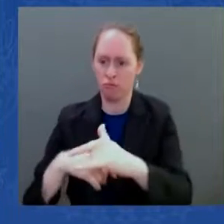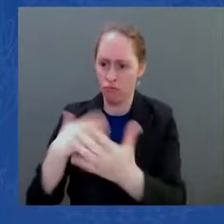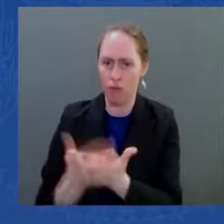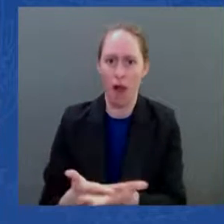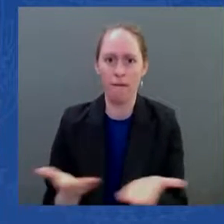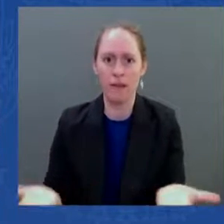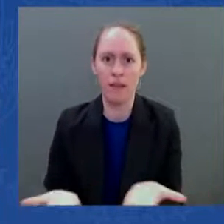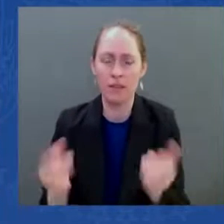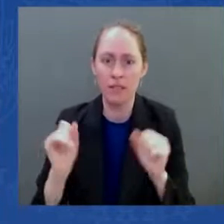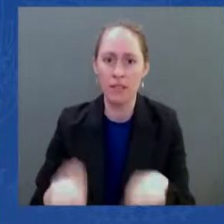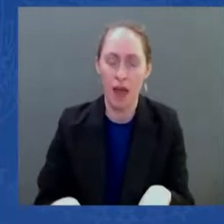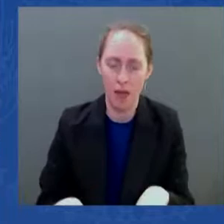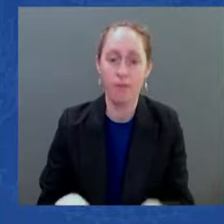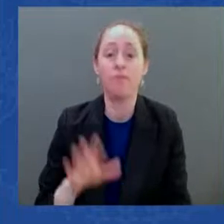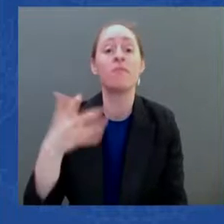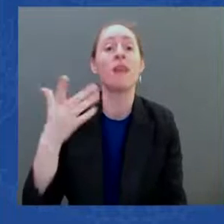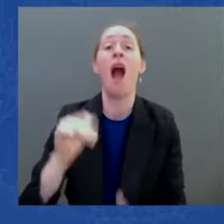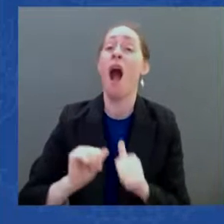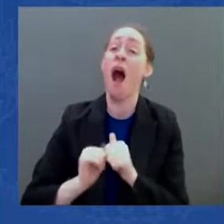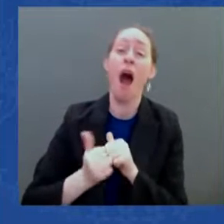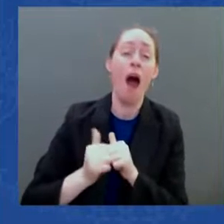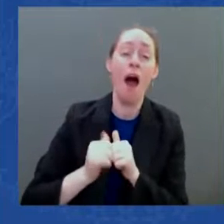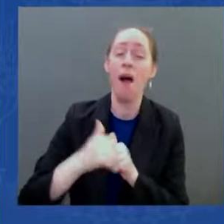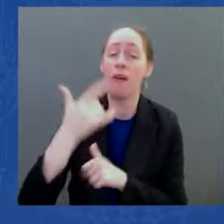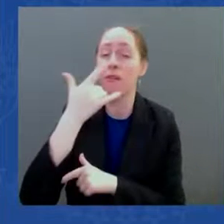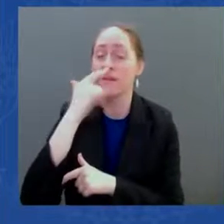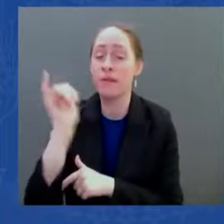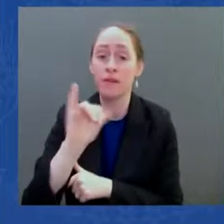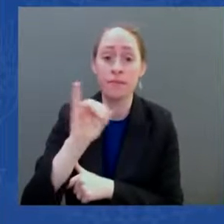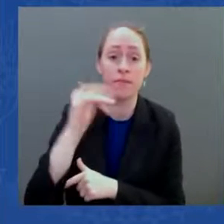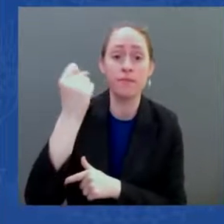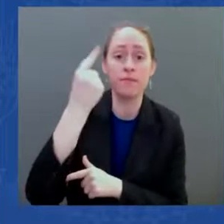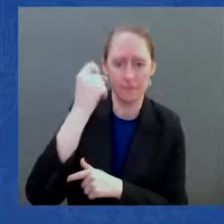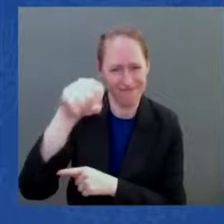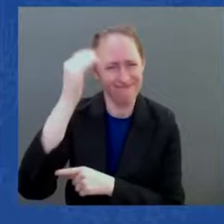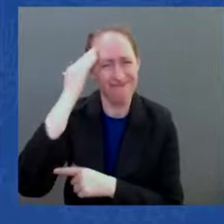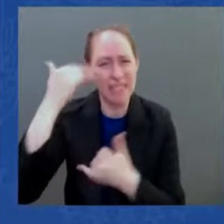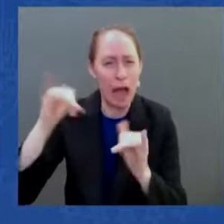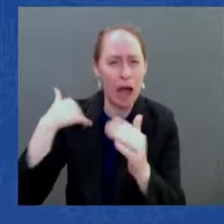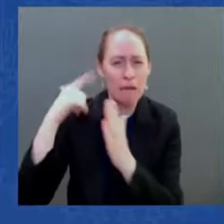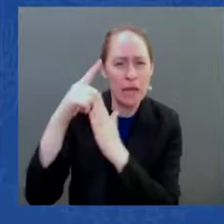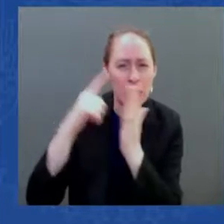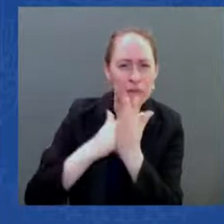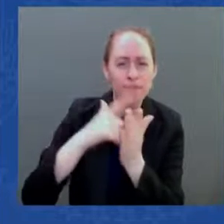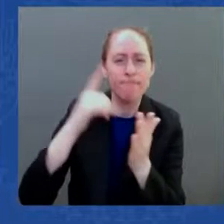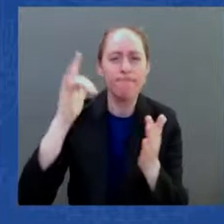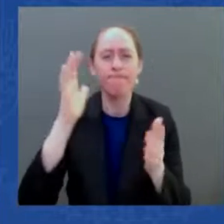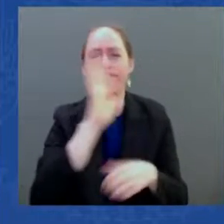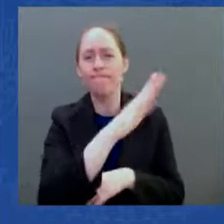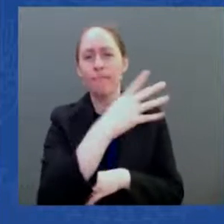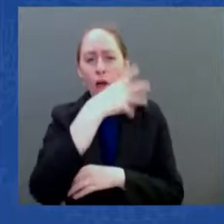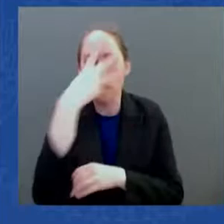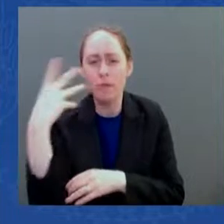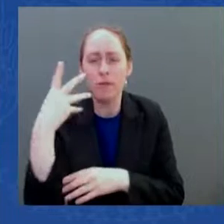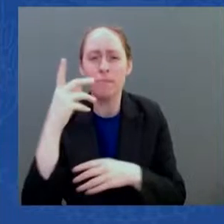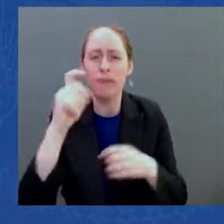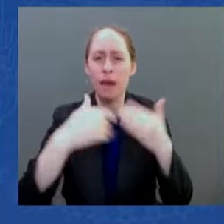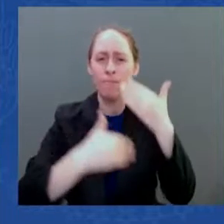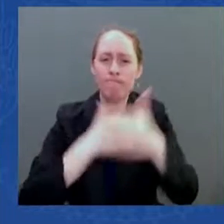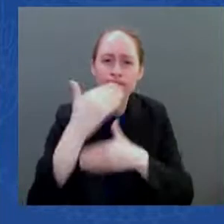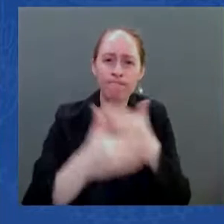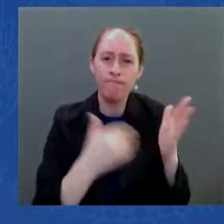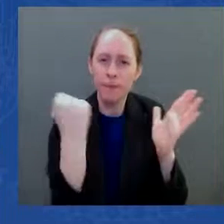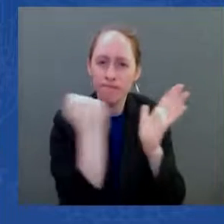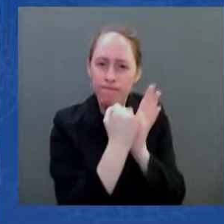pathways available to Ukrainians, including immigrant visas and refugee processing. It will provide an expedient